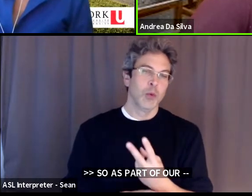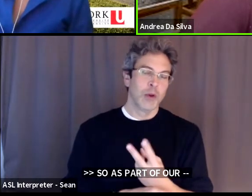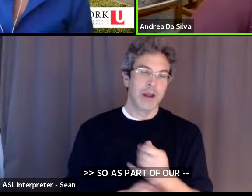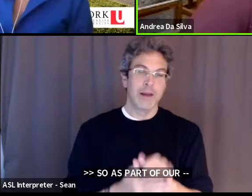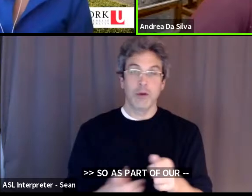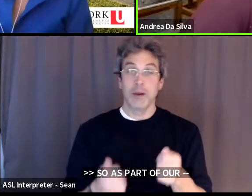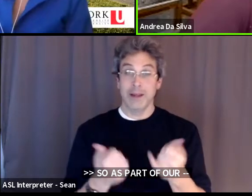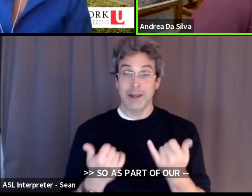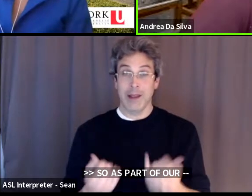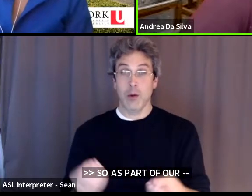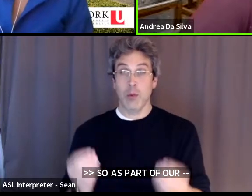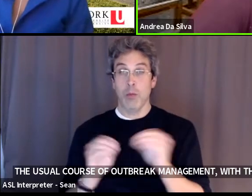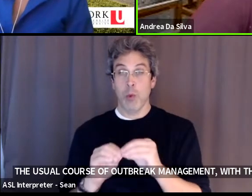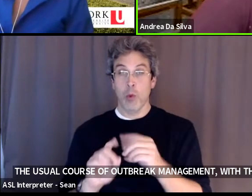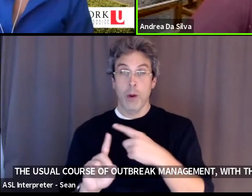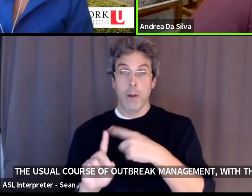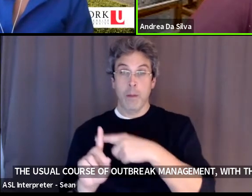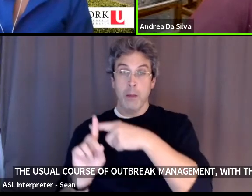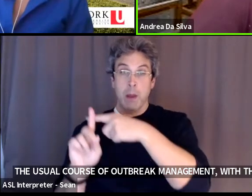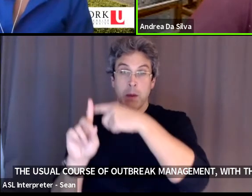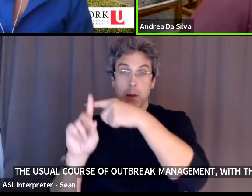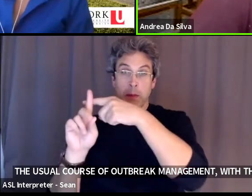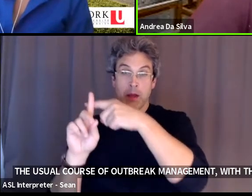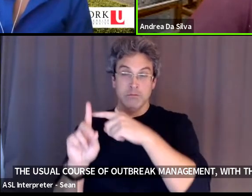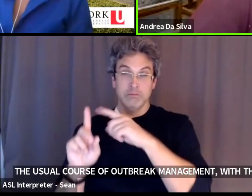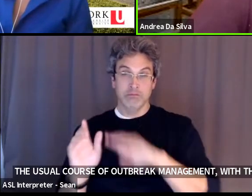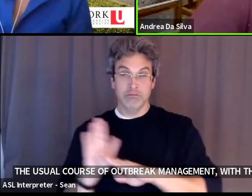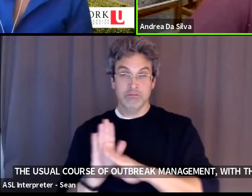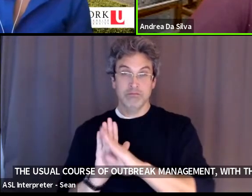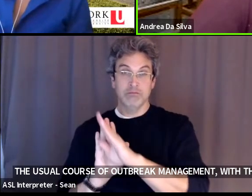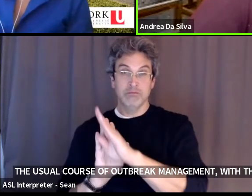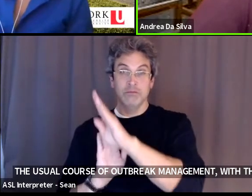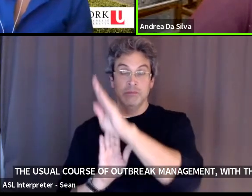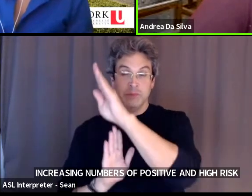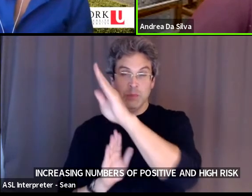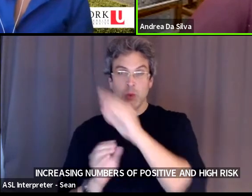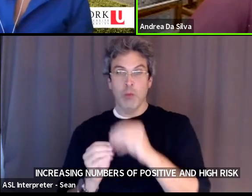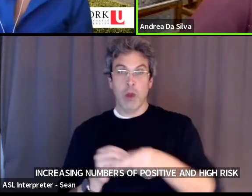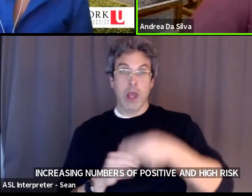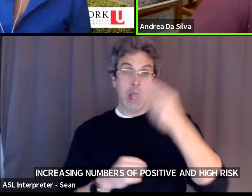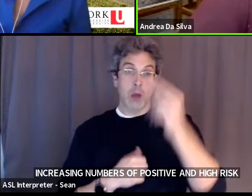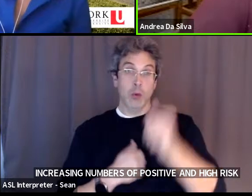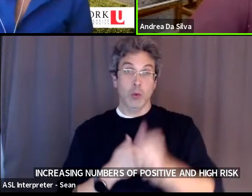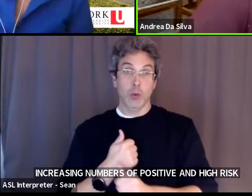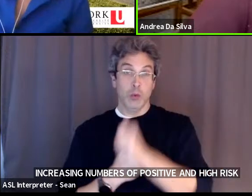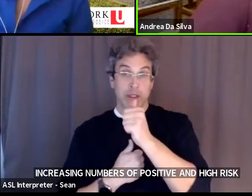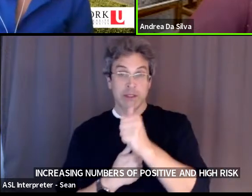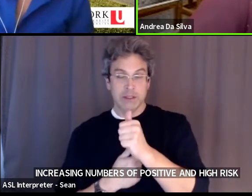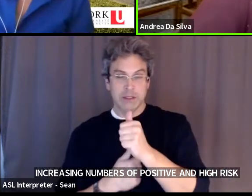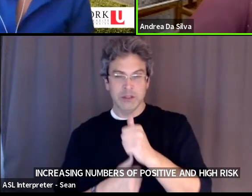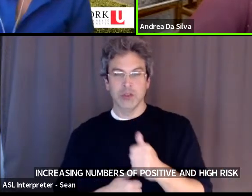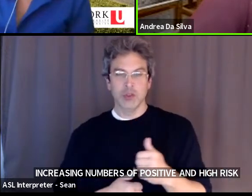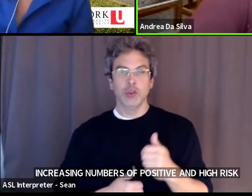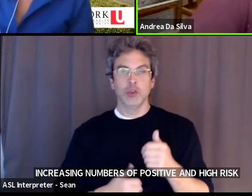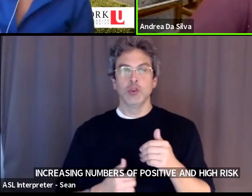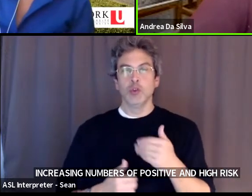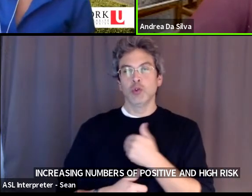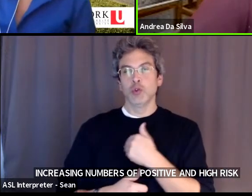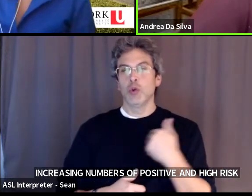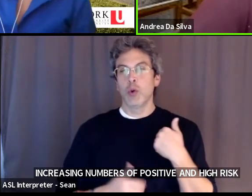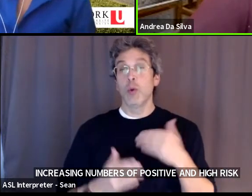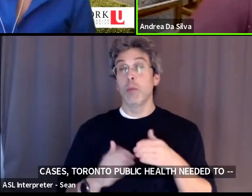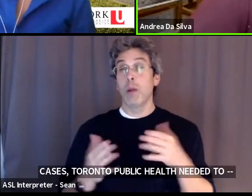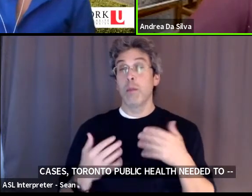positive and high-risk cases, Toronto Public Health needed to or is making a strategic shifts